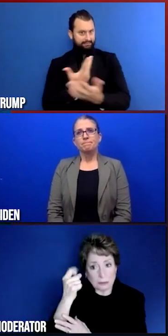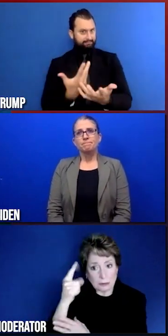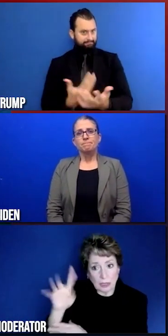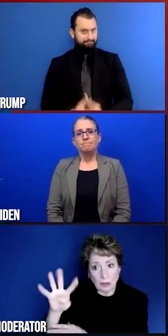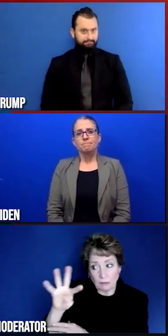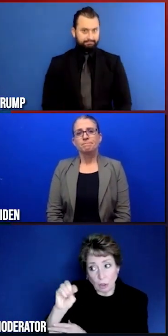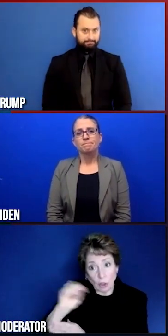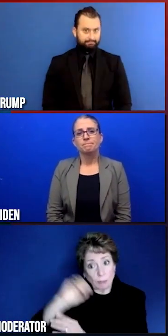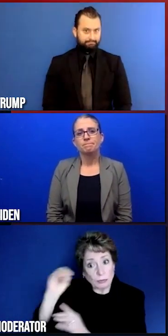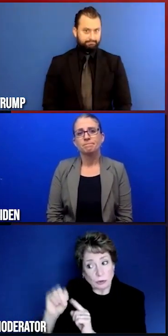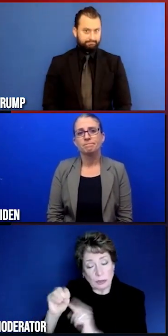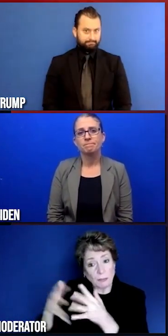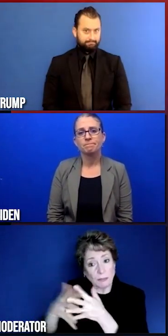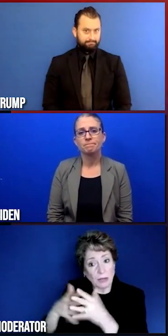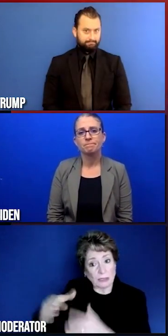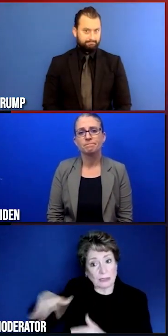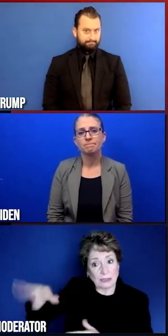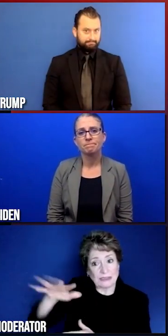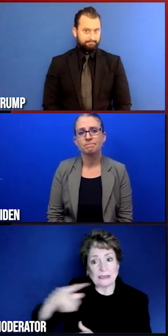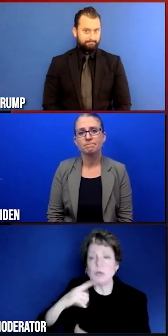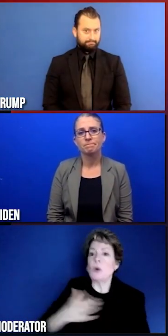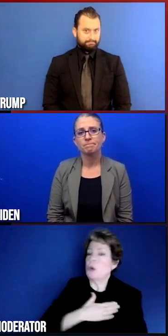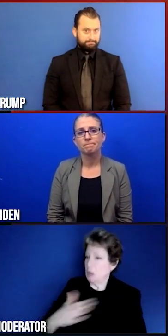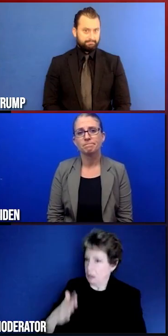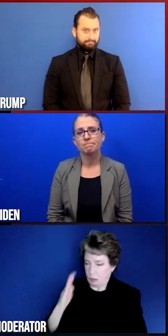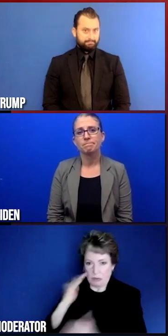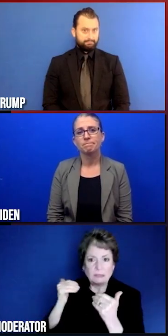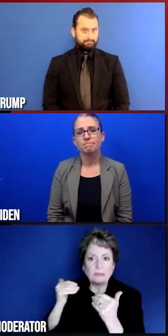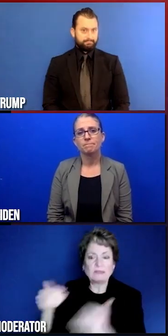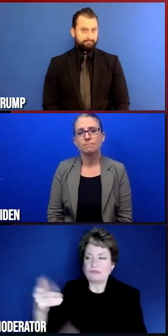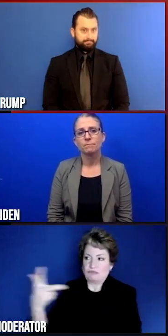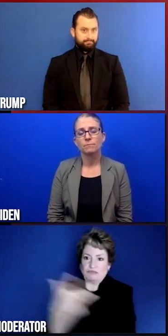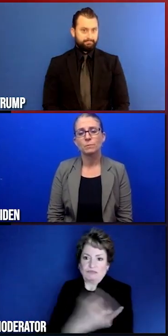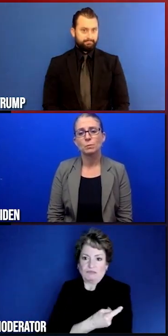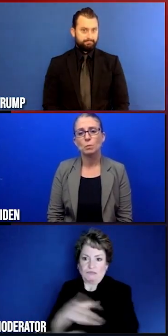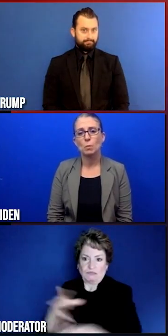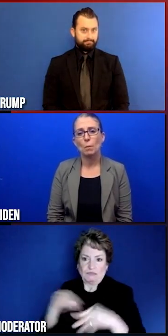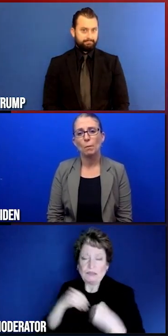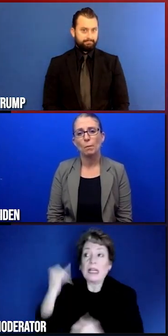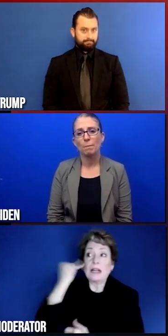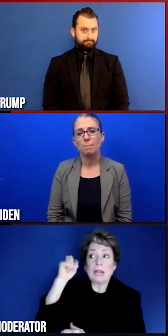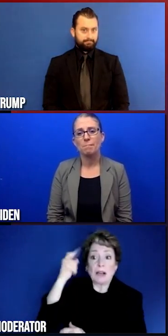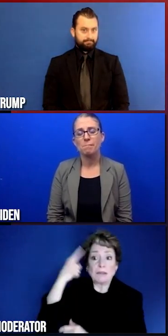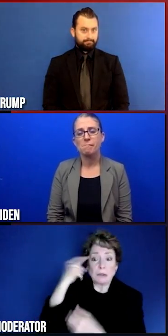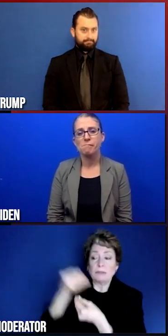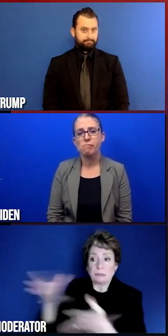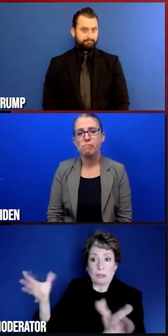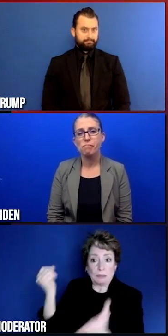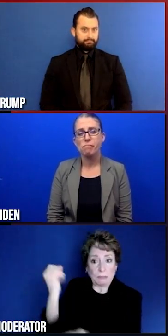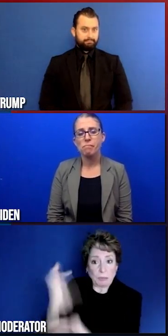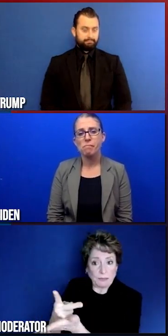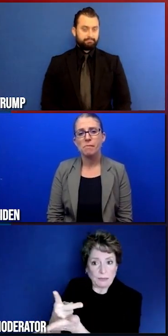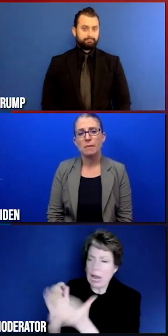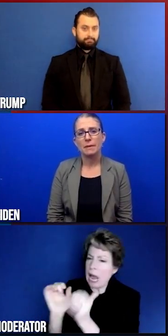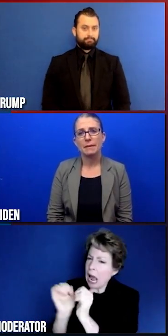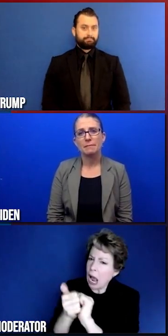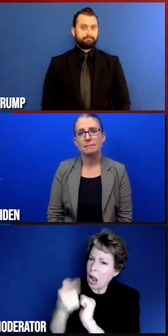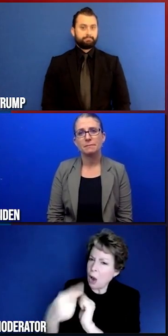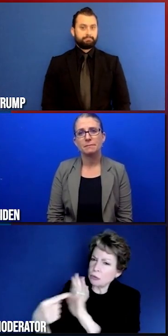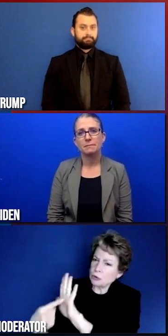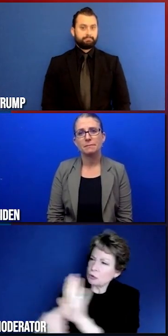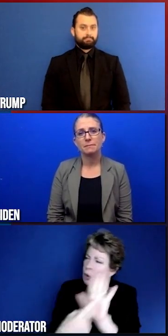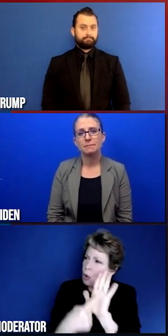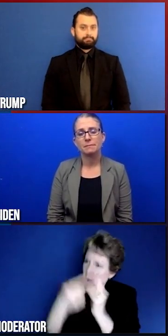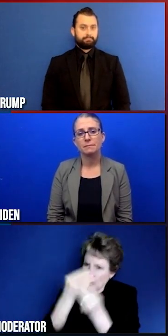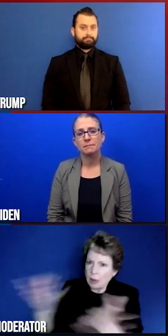coronavirus vaccine if it was approved by the government. What steps would you take to give Americans confidence in a vaccine if it were approved? Make sure it's